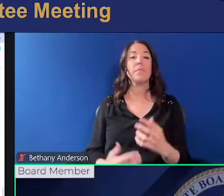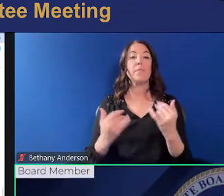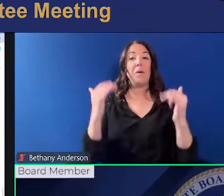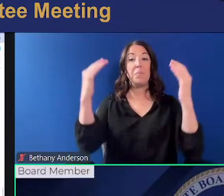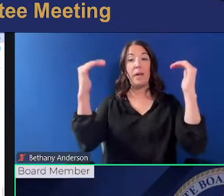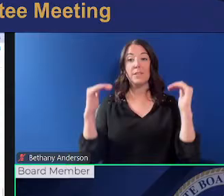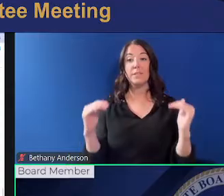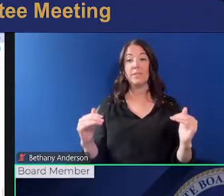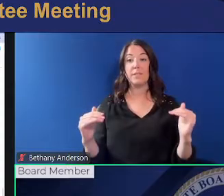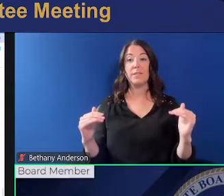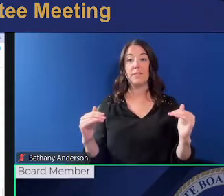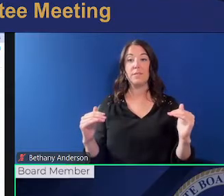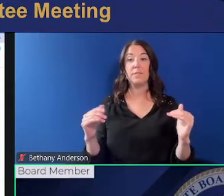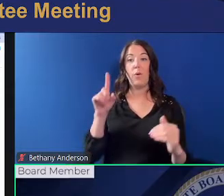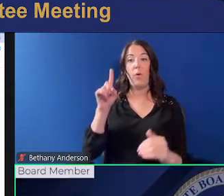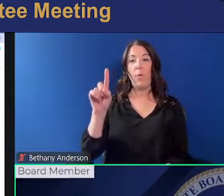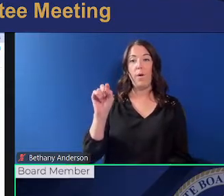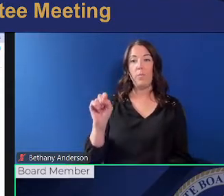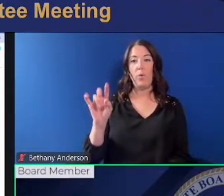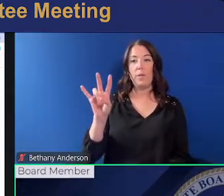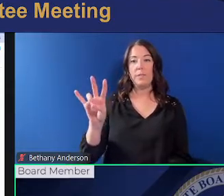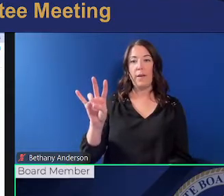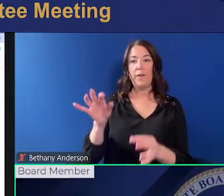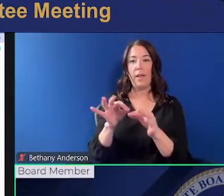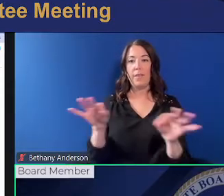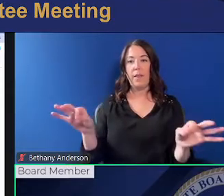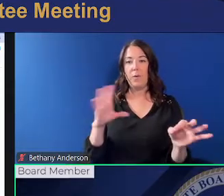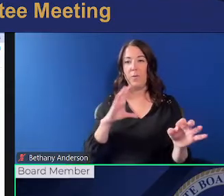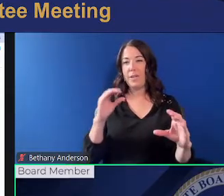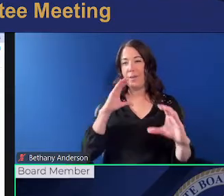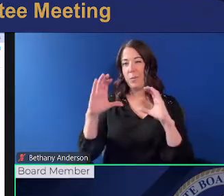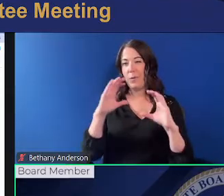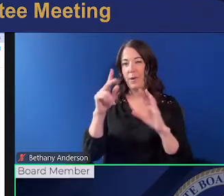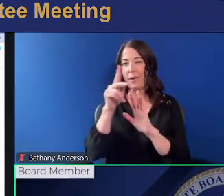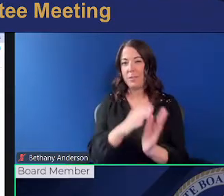is our 1.7 Language and Communication Plan.